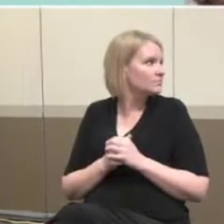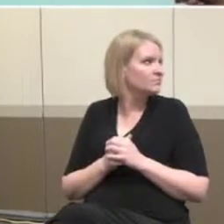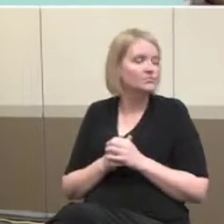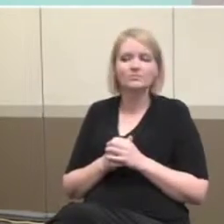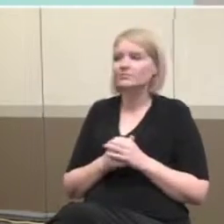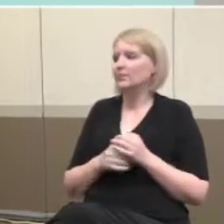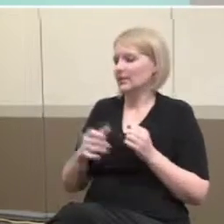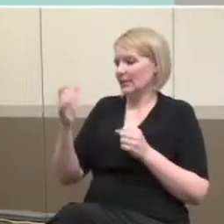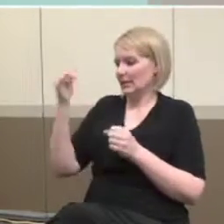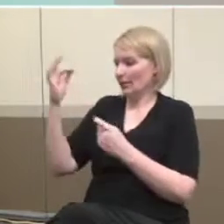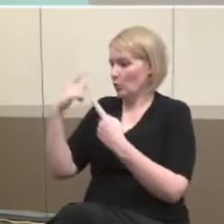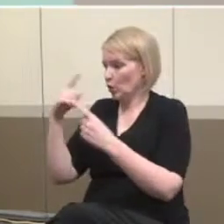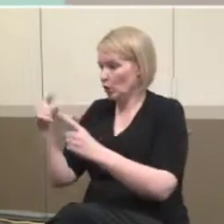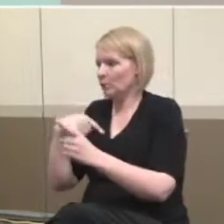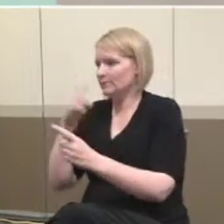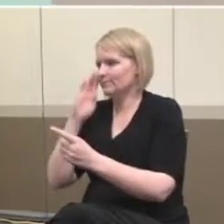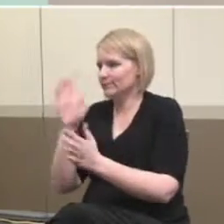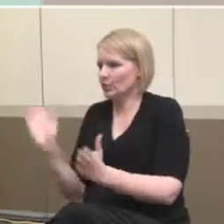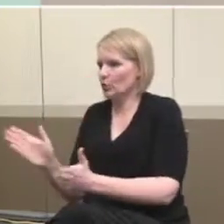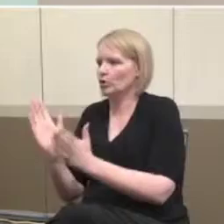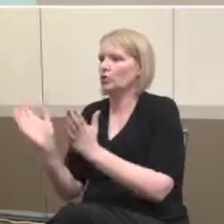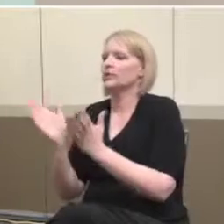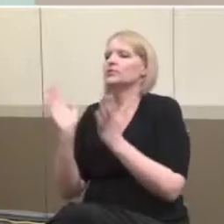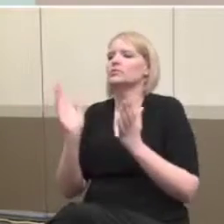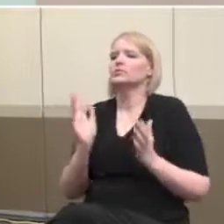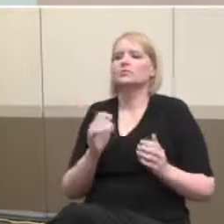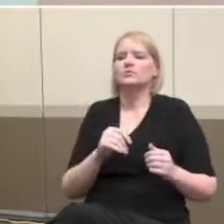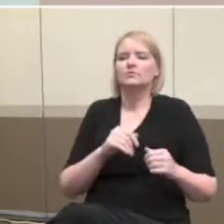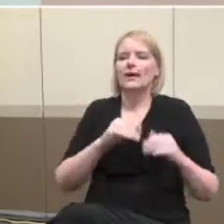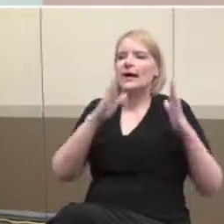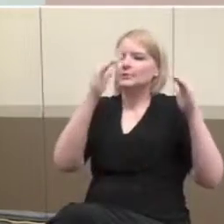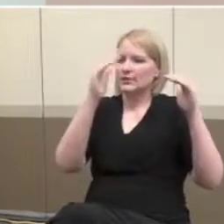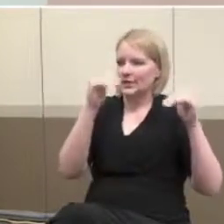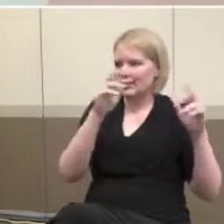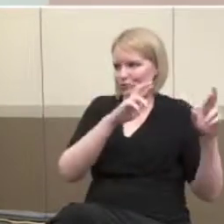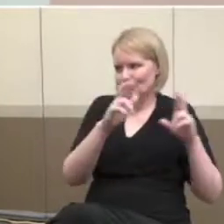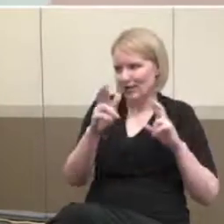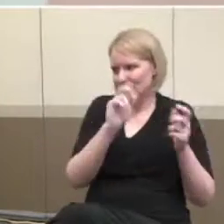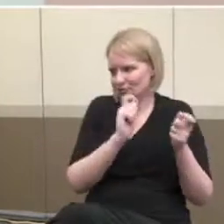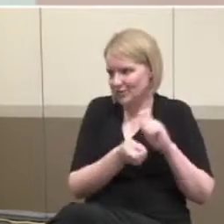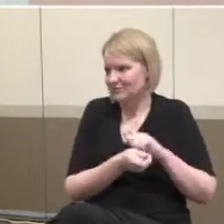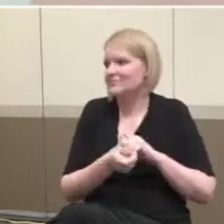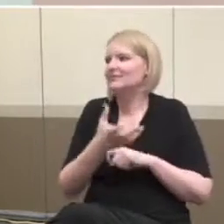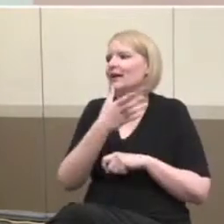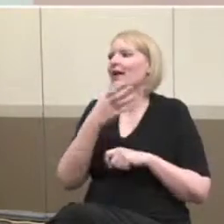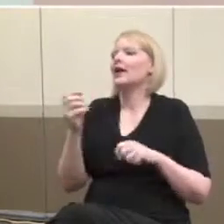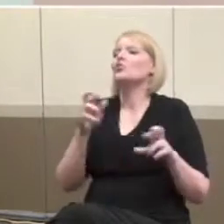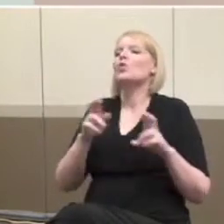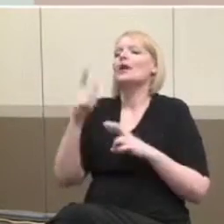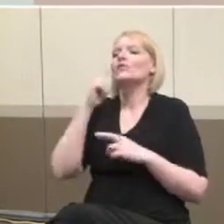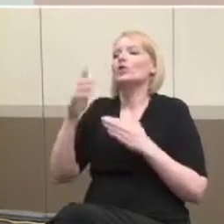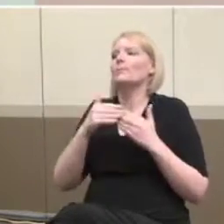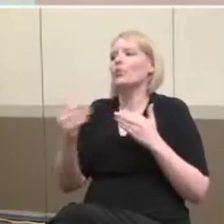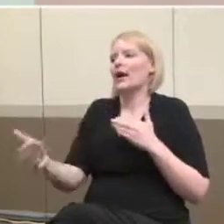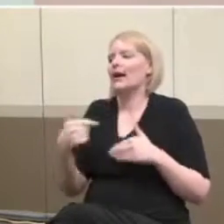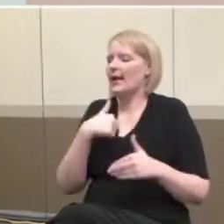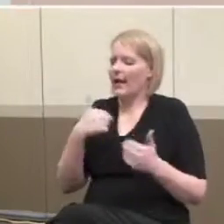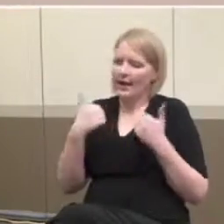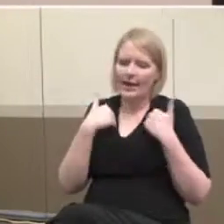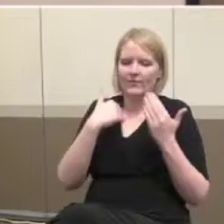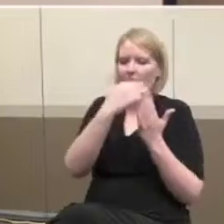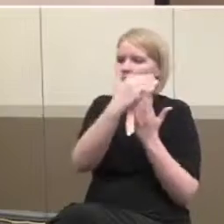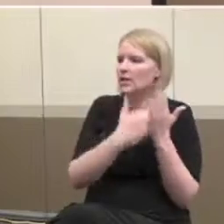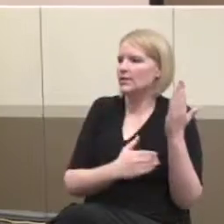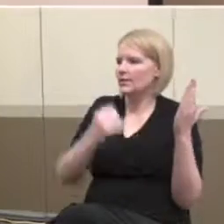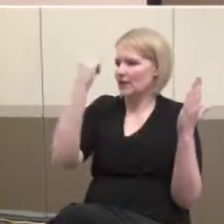Encourage what works, accept changes from what you had planned, and be ready to move on to something else. I have a list